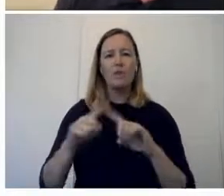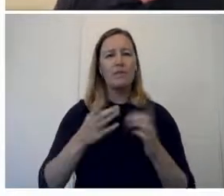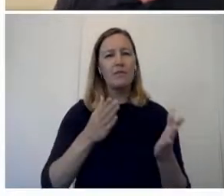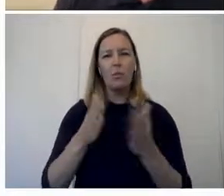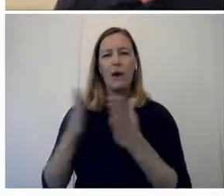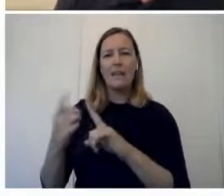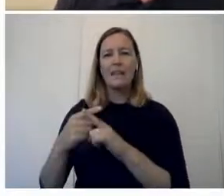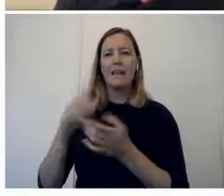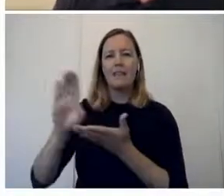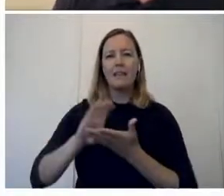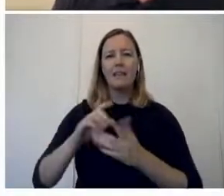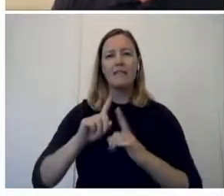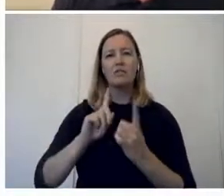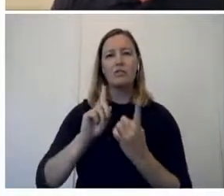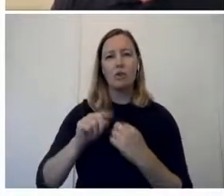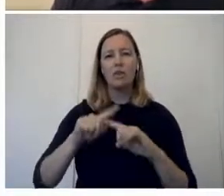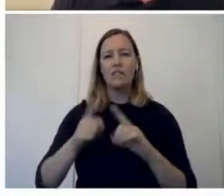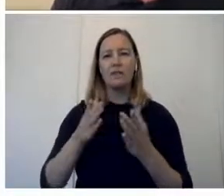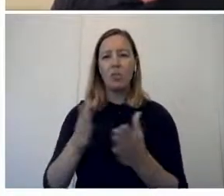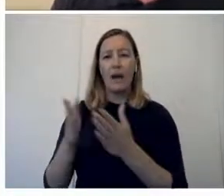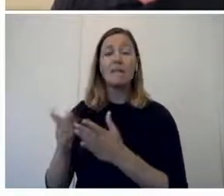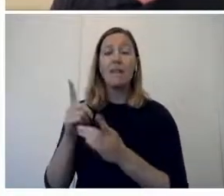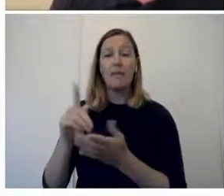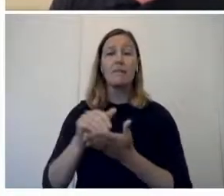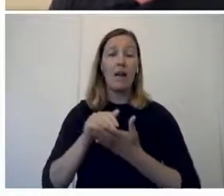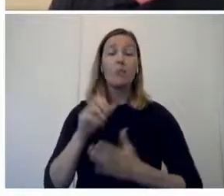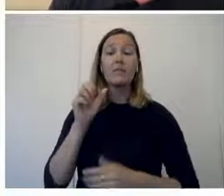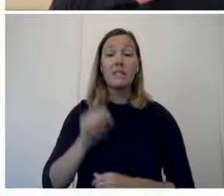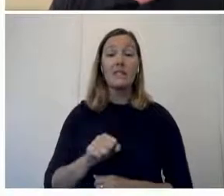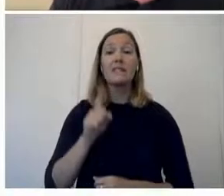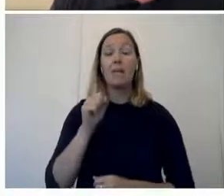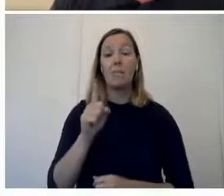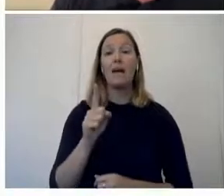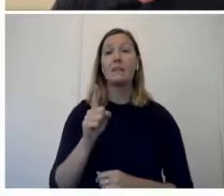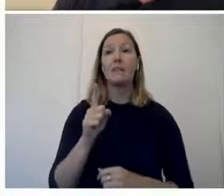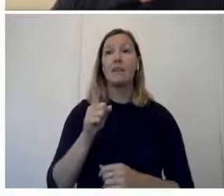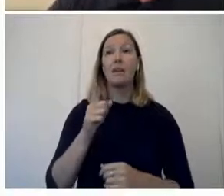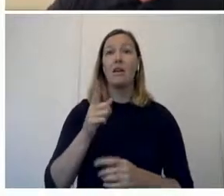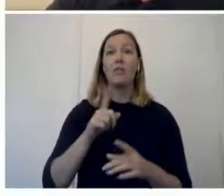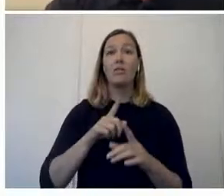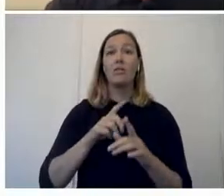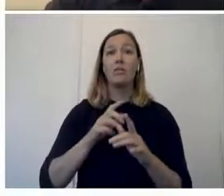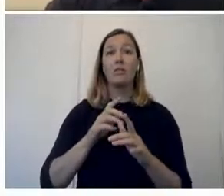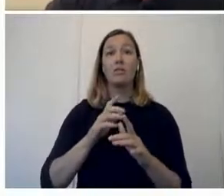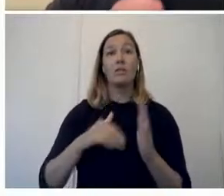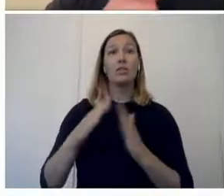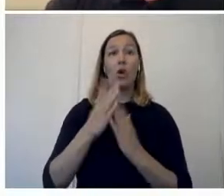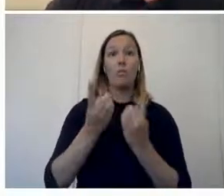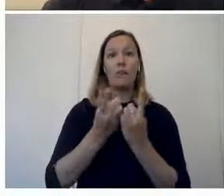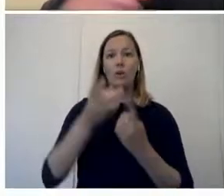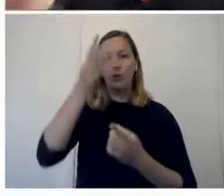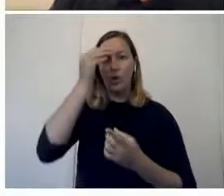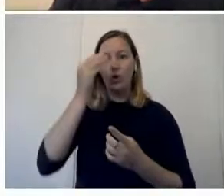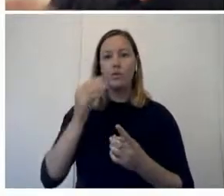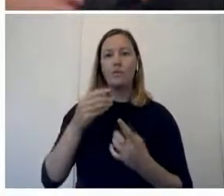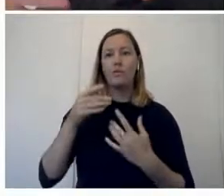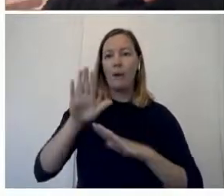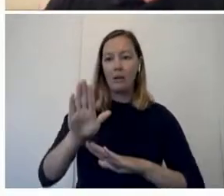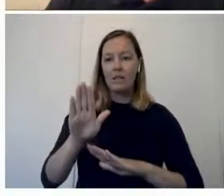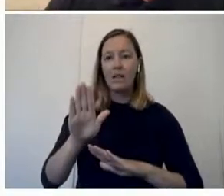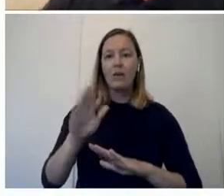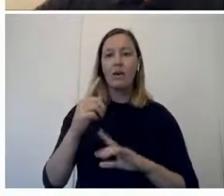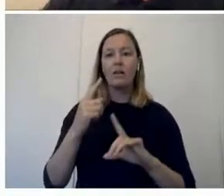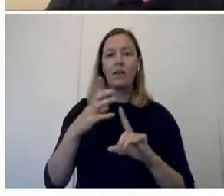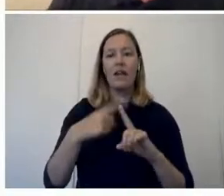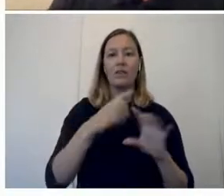made a big difference. But for me, I think the biggest lesson looking at this in Aotearoa, in Australia, in